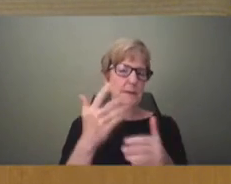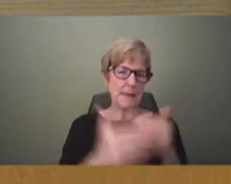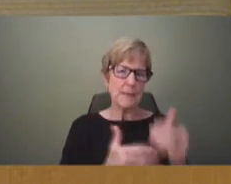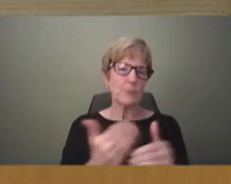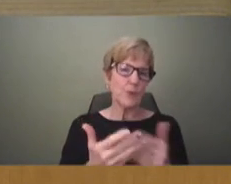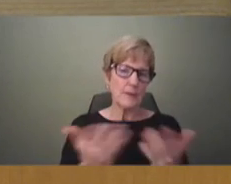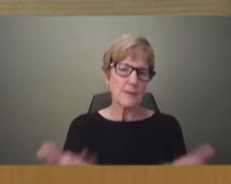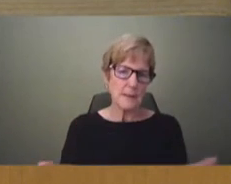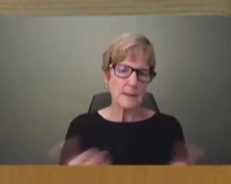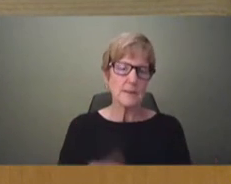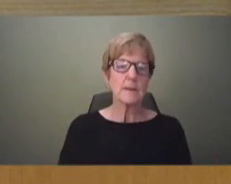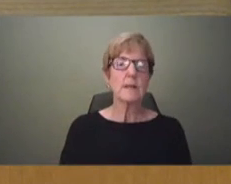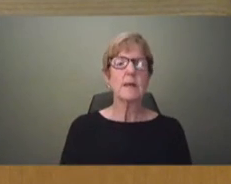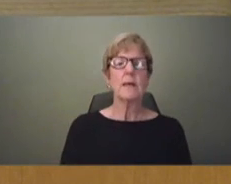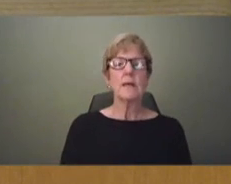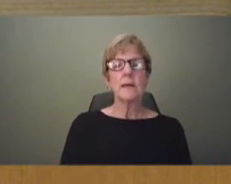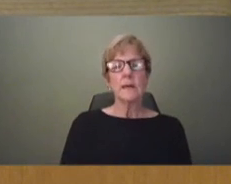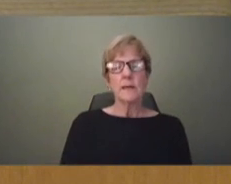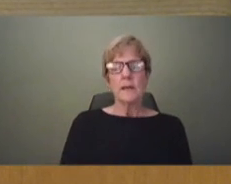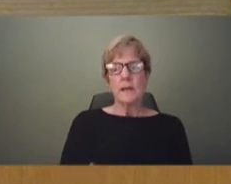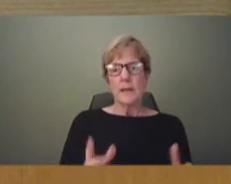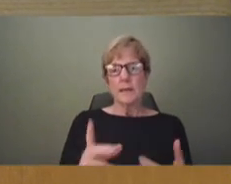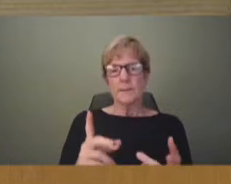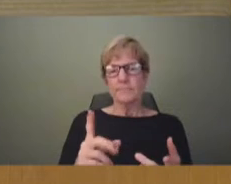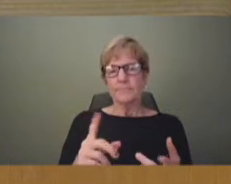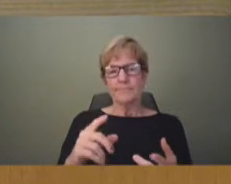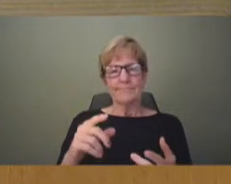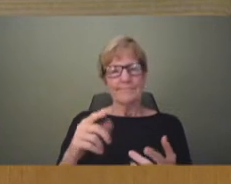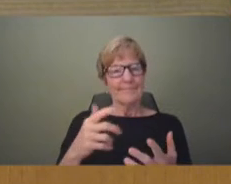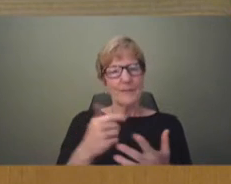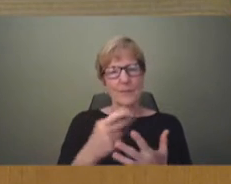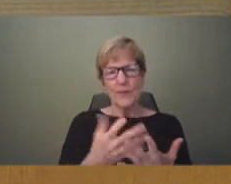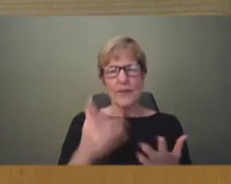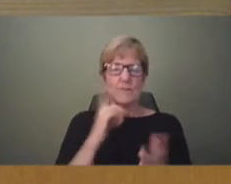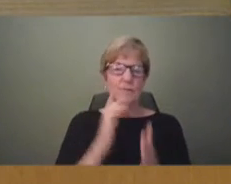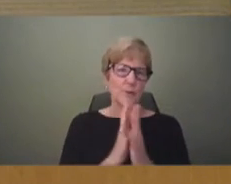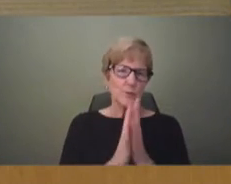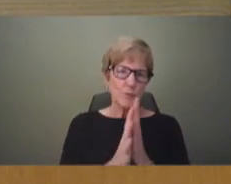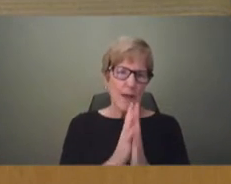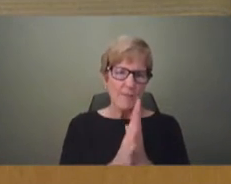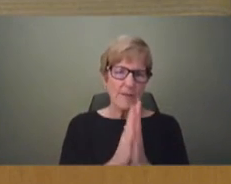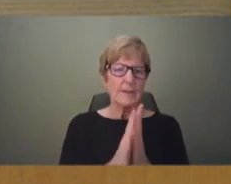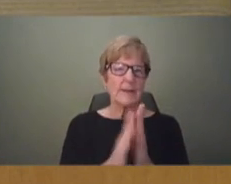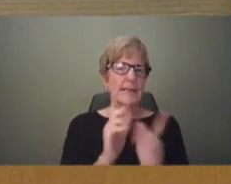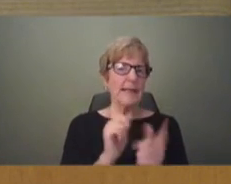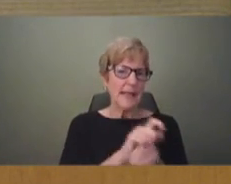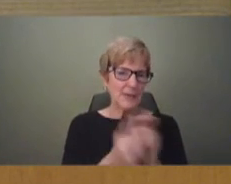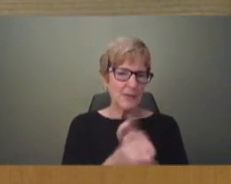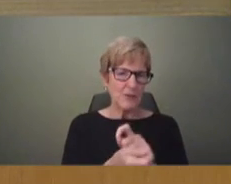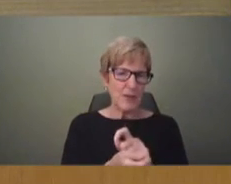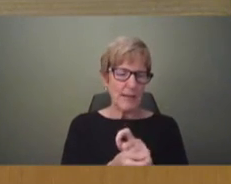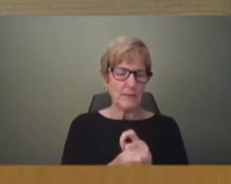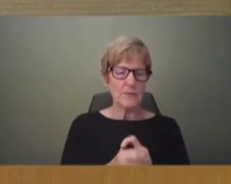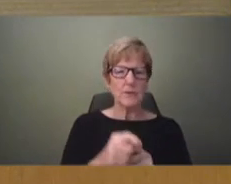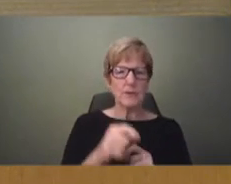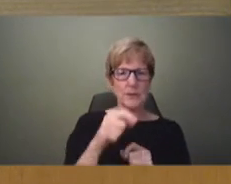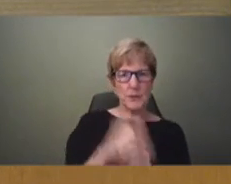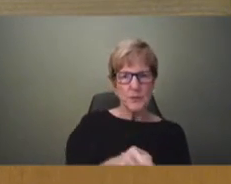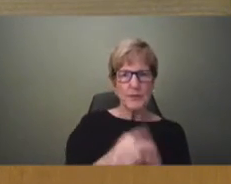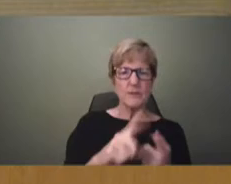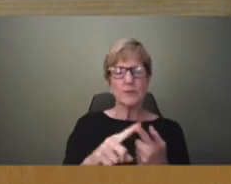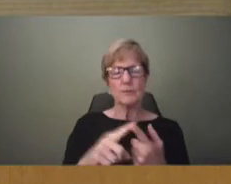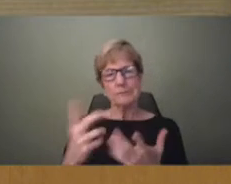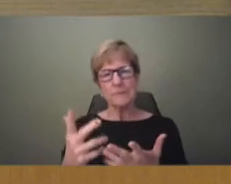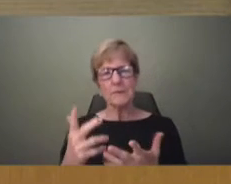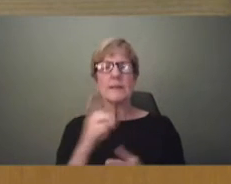um uh just to discuss few points here regarding traffic and and the change from this petition to what is is currently available is the